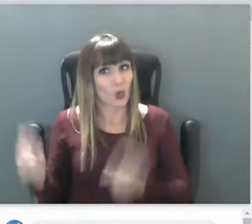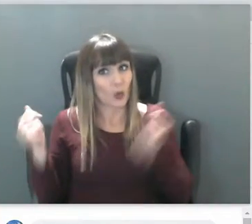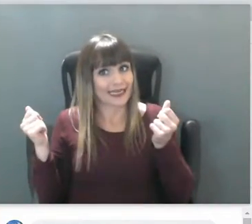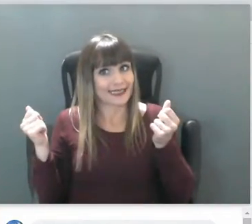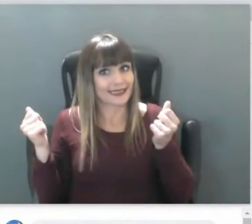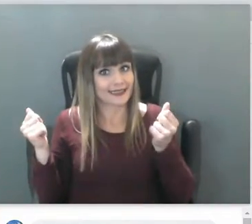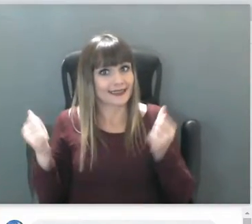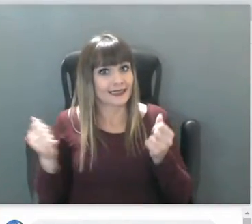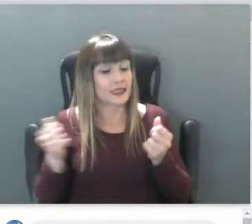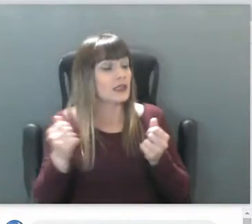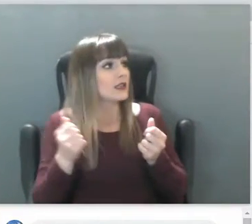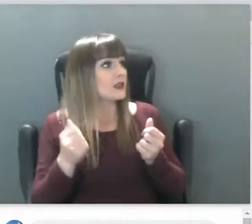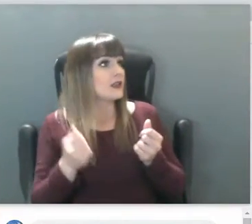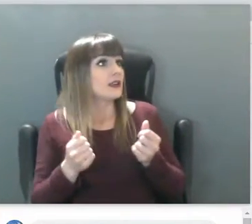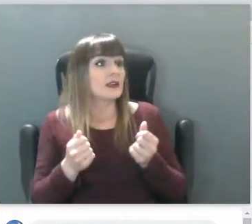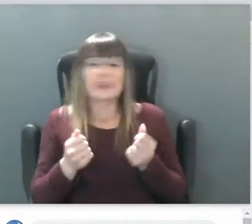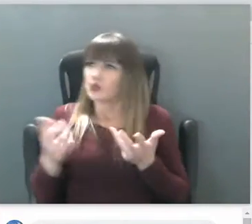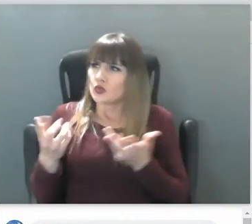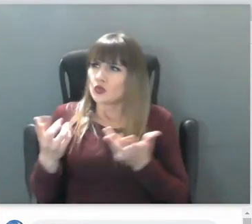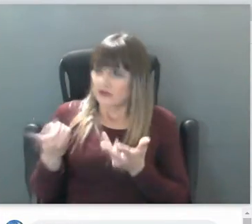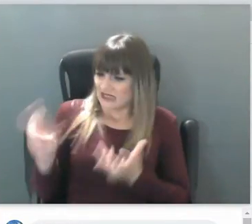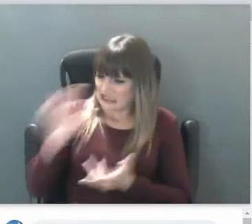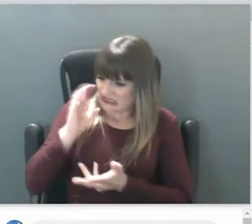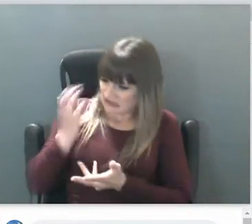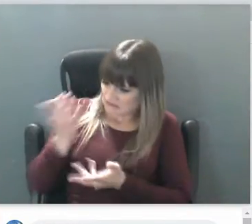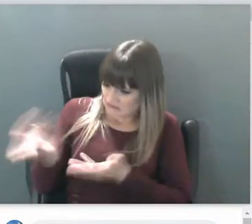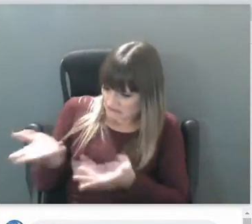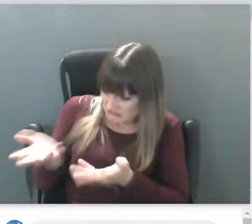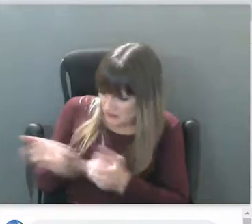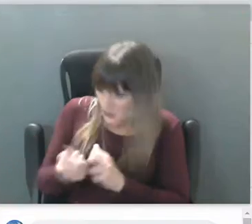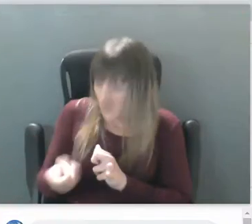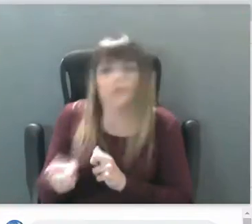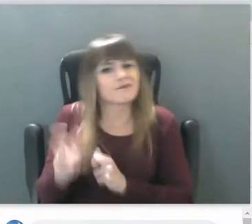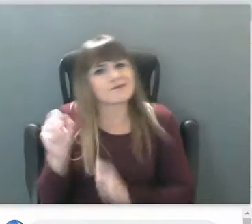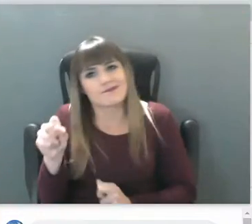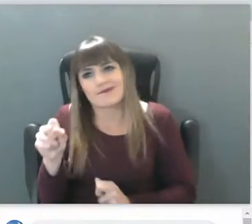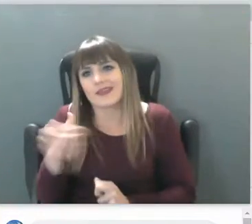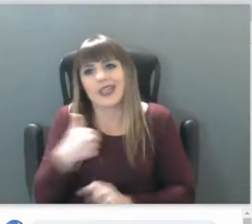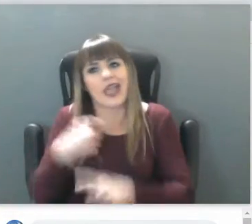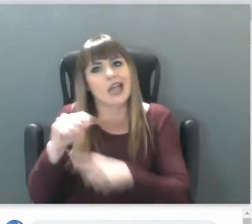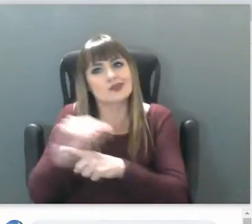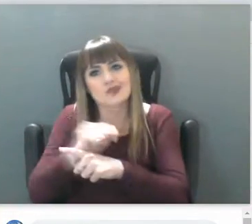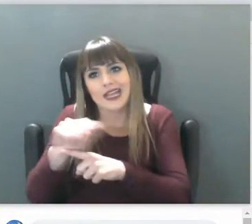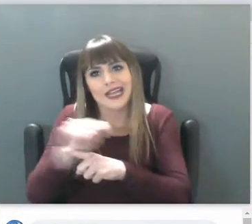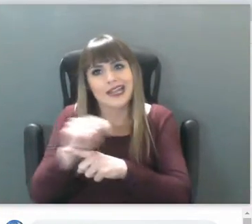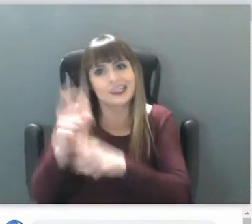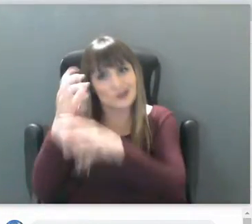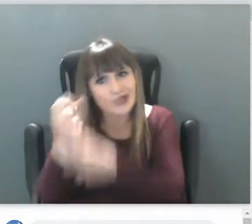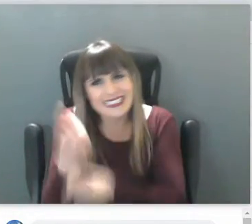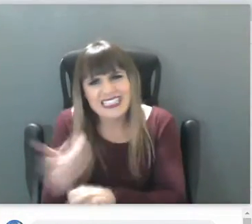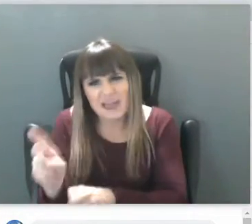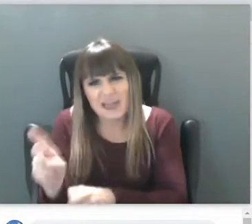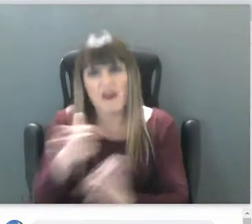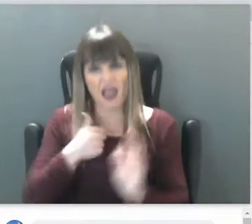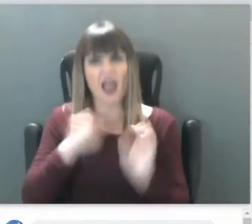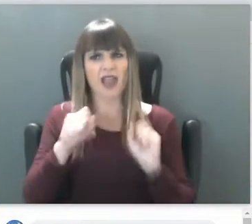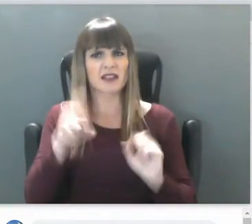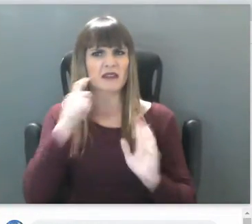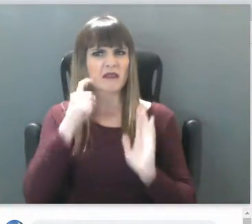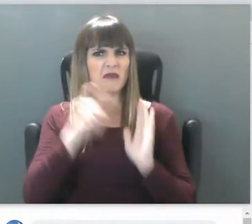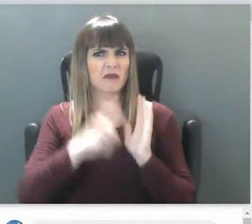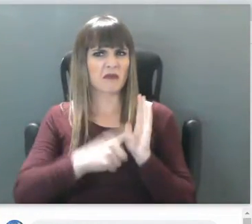a lot of training and trust building with these animals. I do know all of their signs of stress, and I keep a close eye on that when I'm